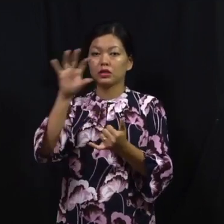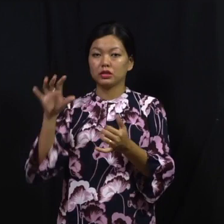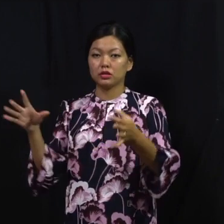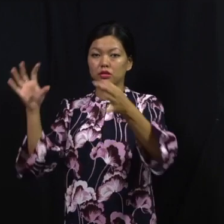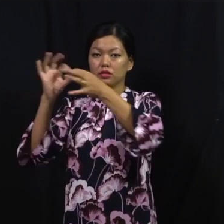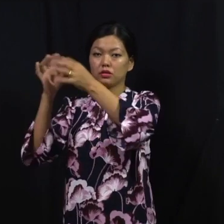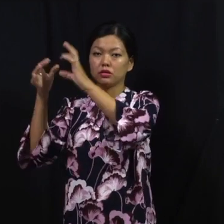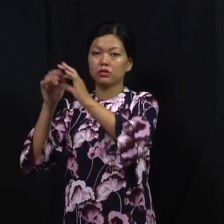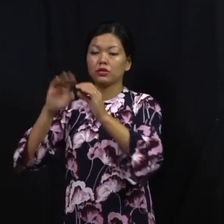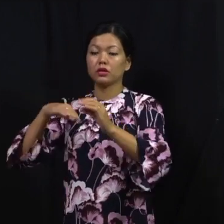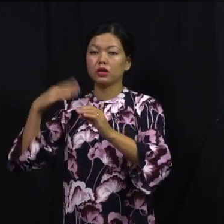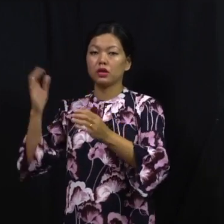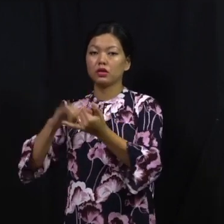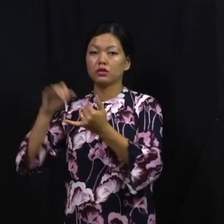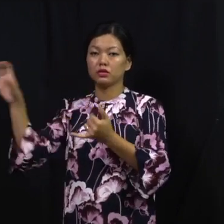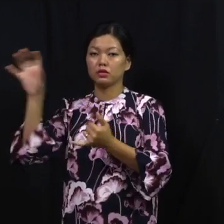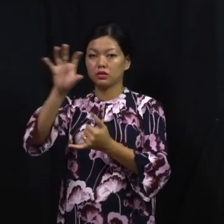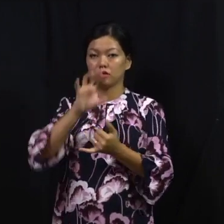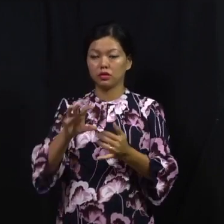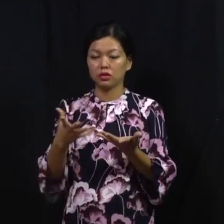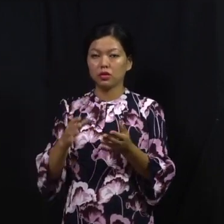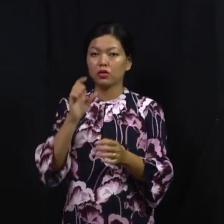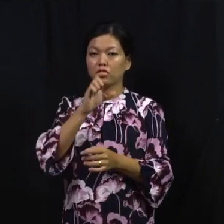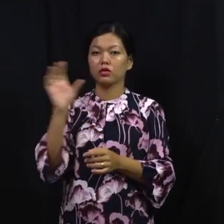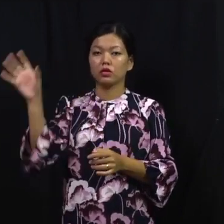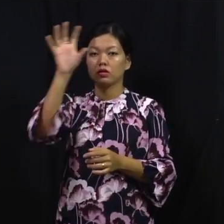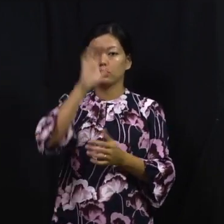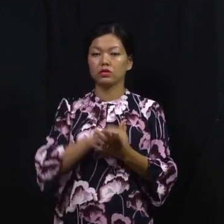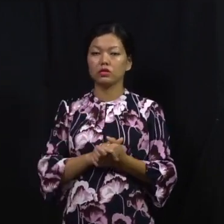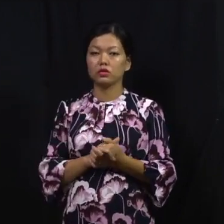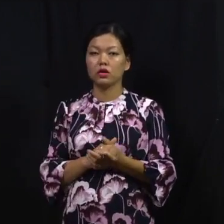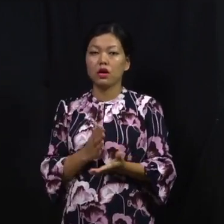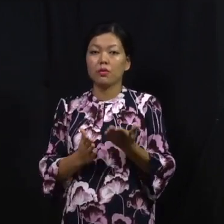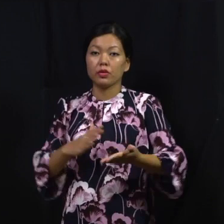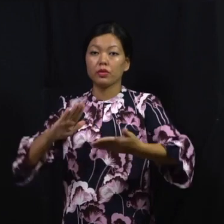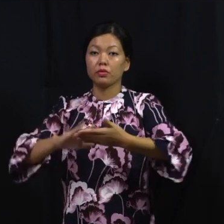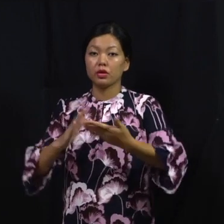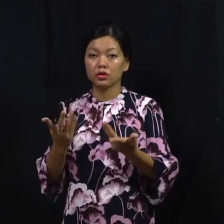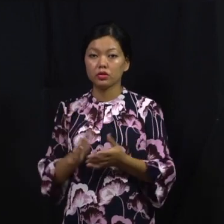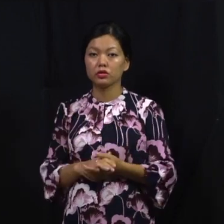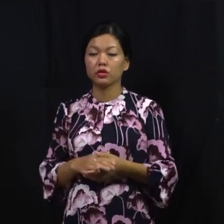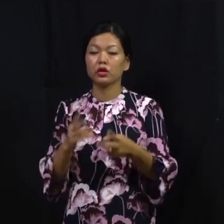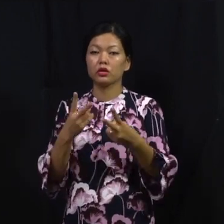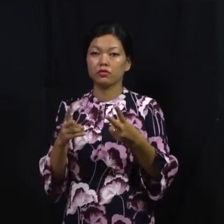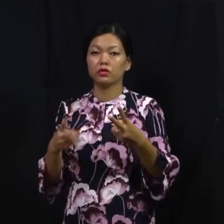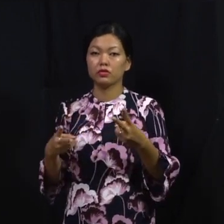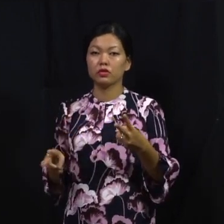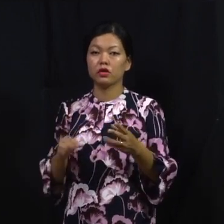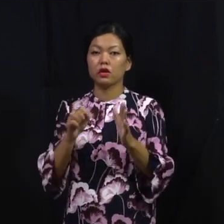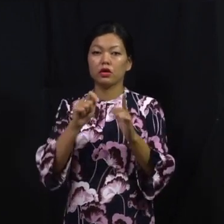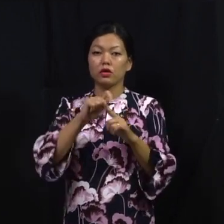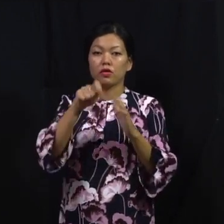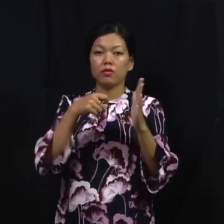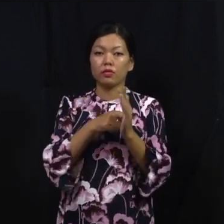with the other countries, okay, like maybe through diplomacy or through bilateral relations. Okay, that is under